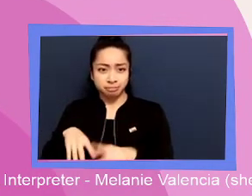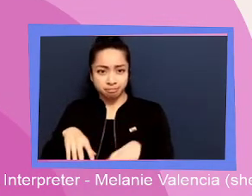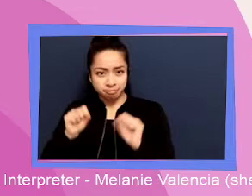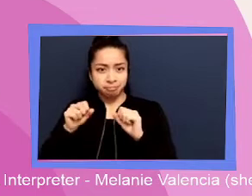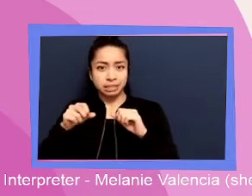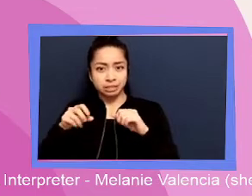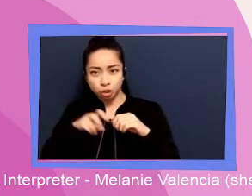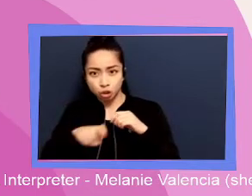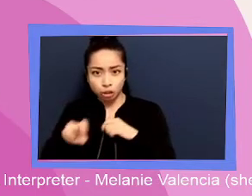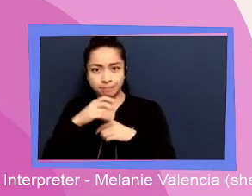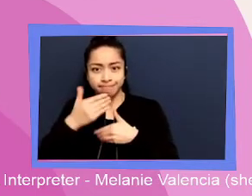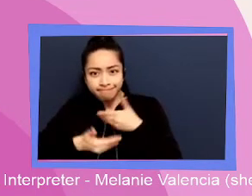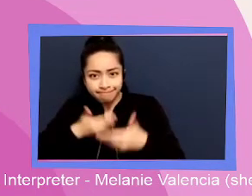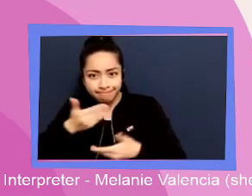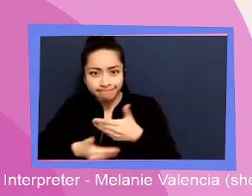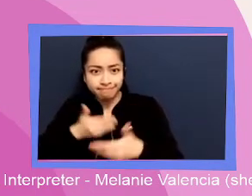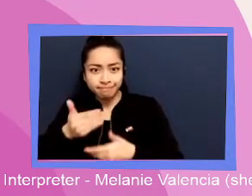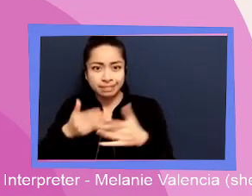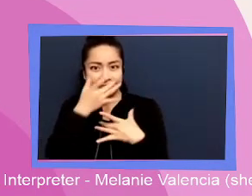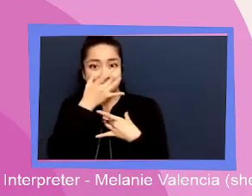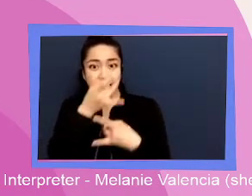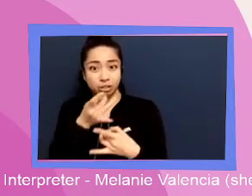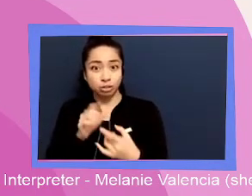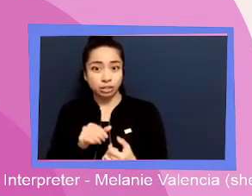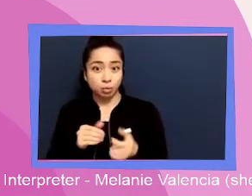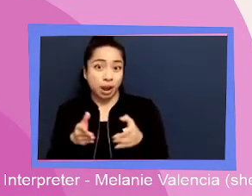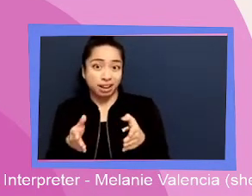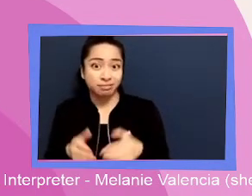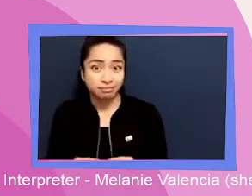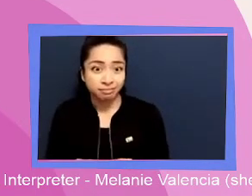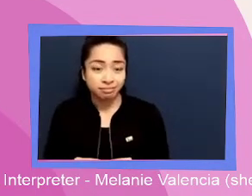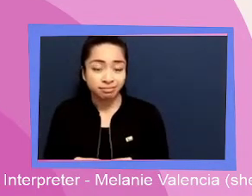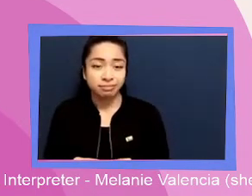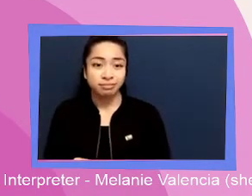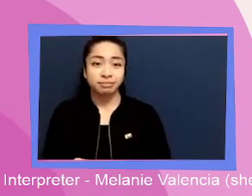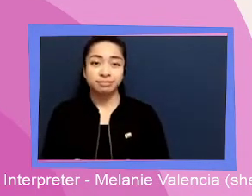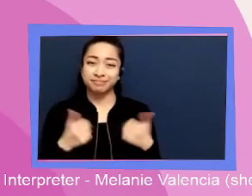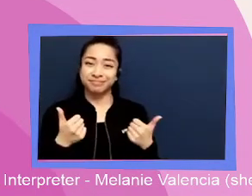he's supposed to be. Yeah. Oh, that's lovely.